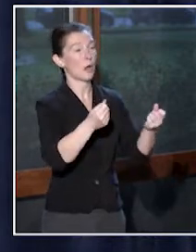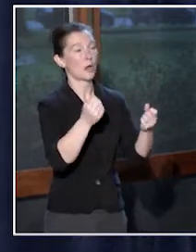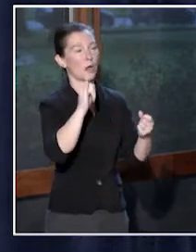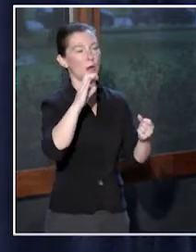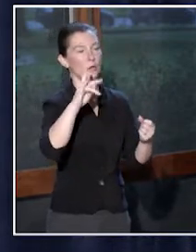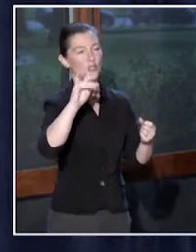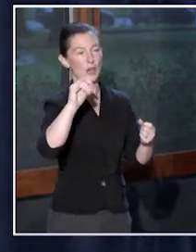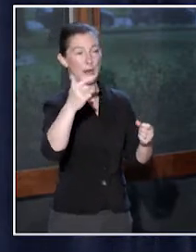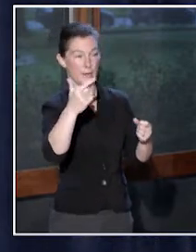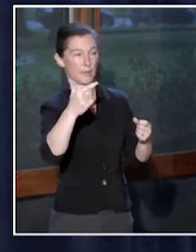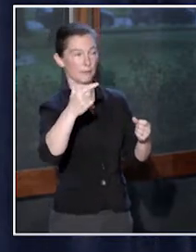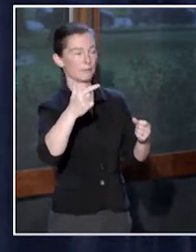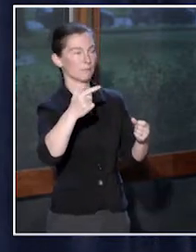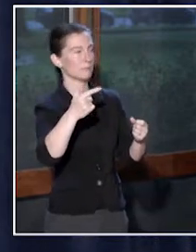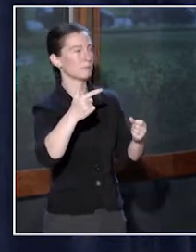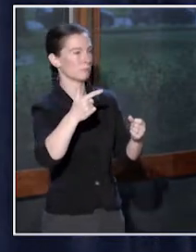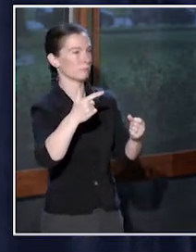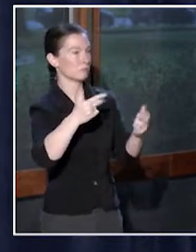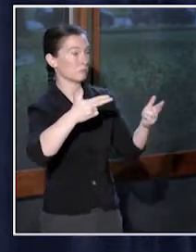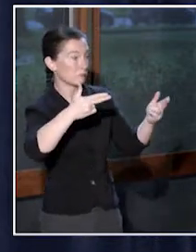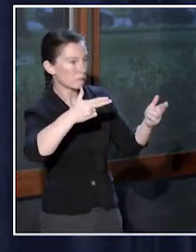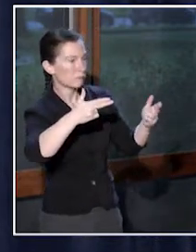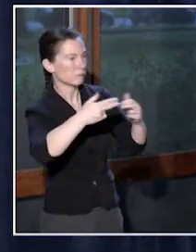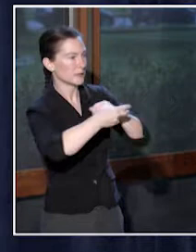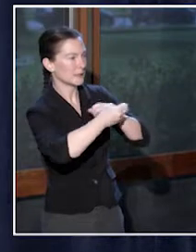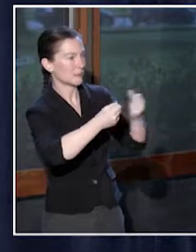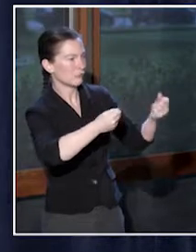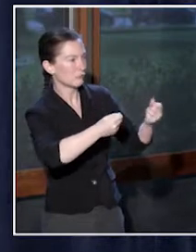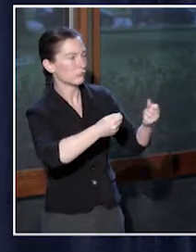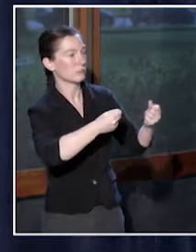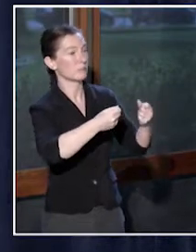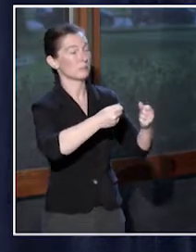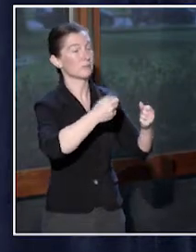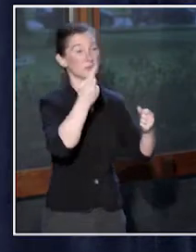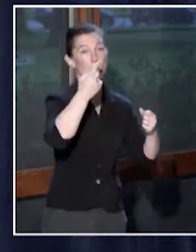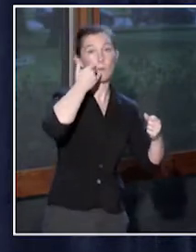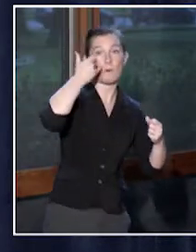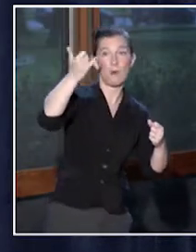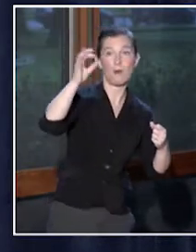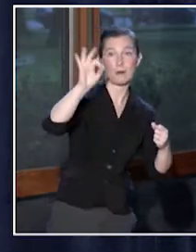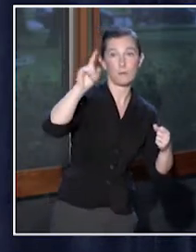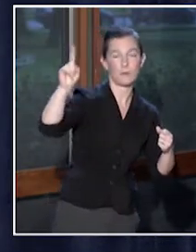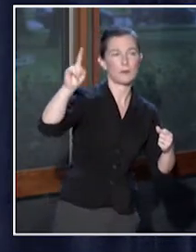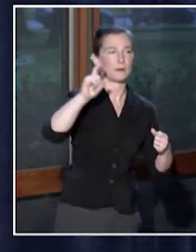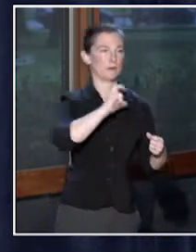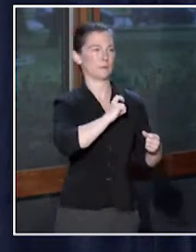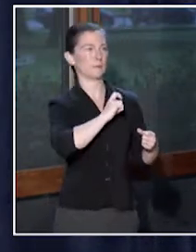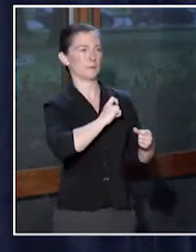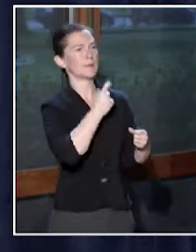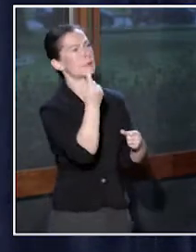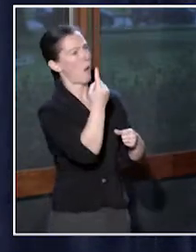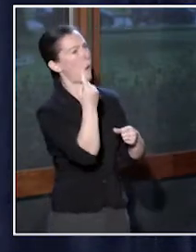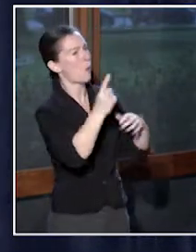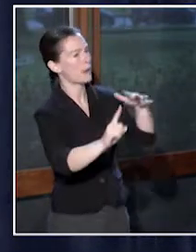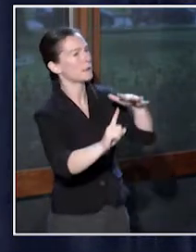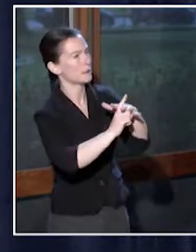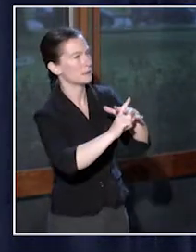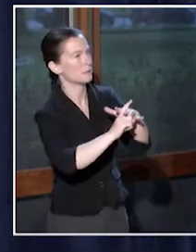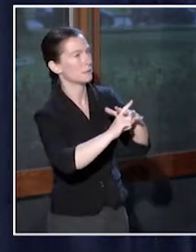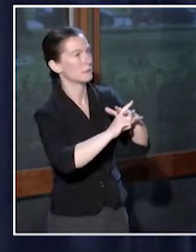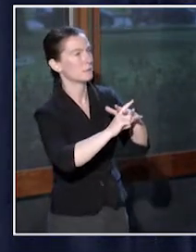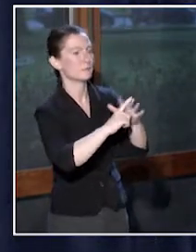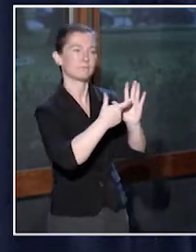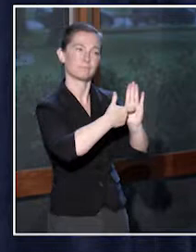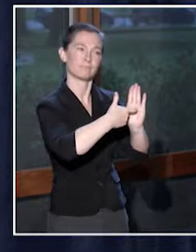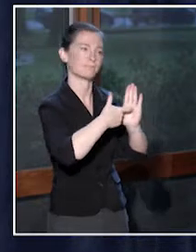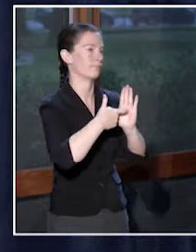That means a carjacking in progress gets called into 911. The police always show up. I want you to know that. They're required to